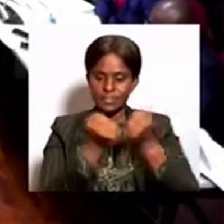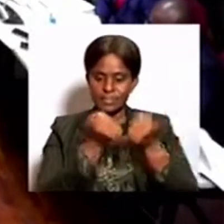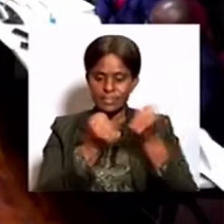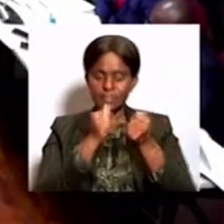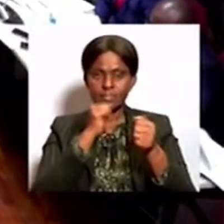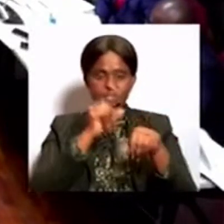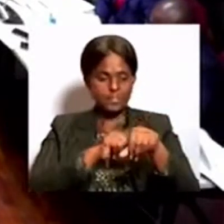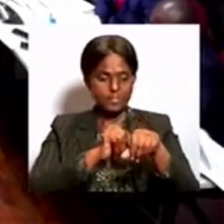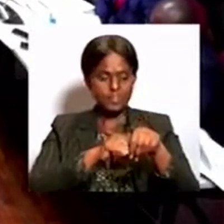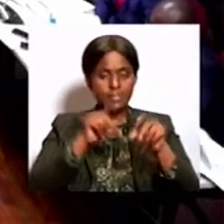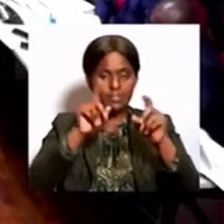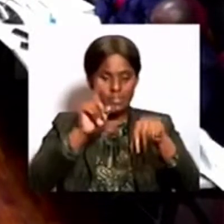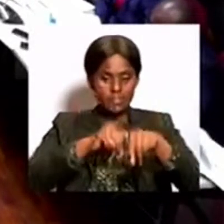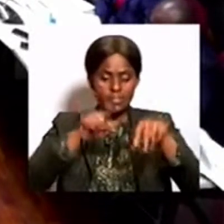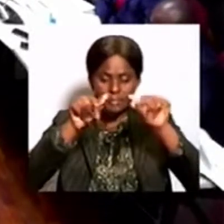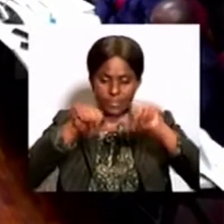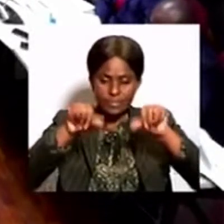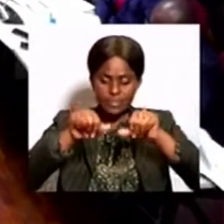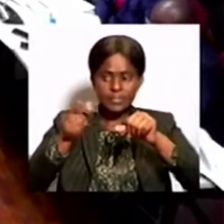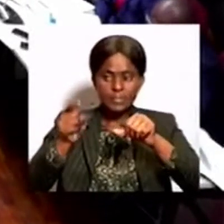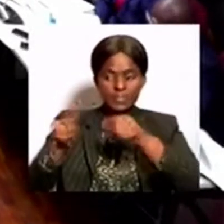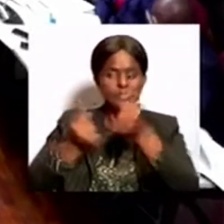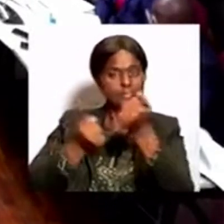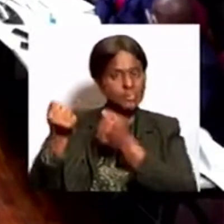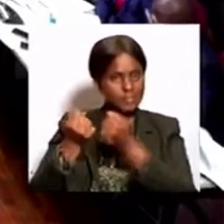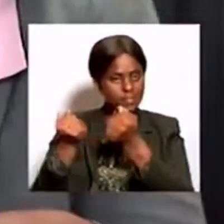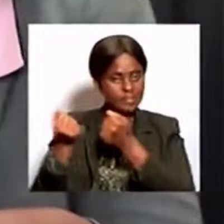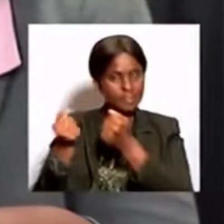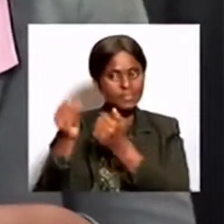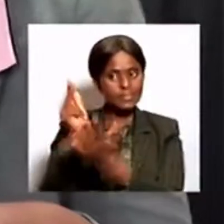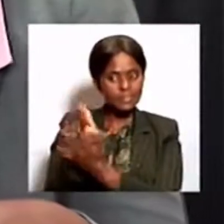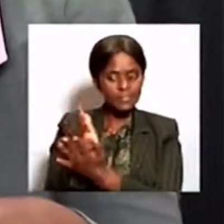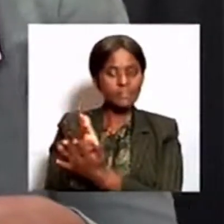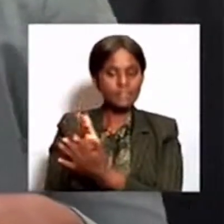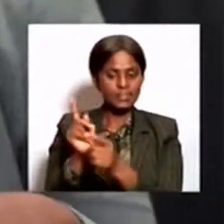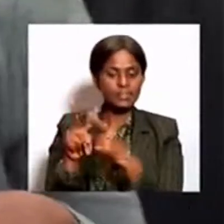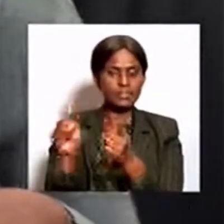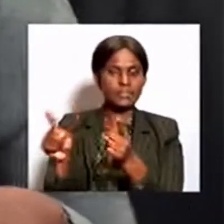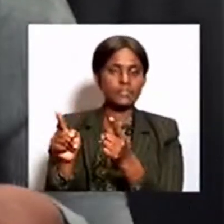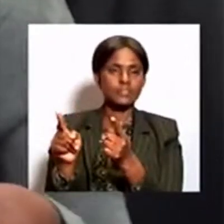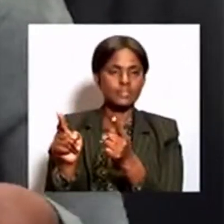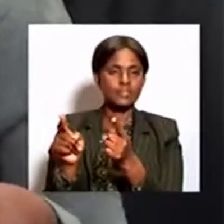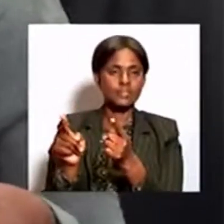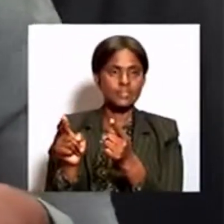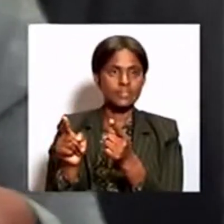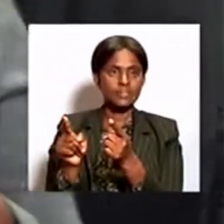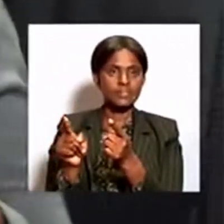At the time of audit, the vehicle was parked. However,